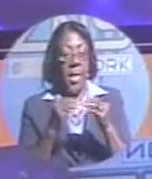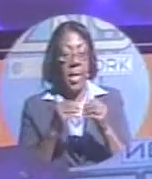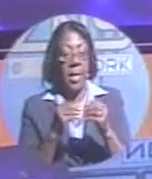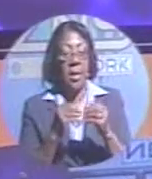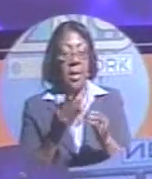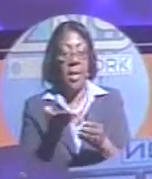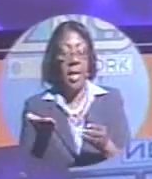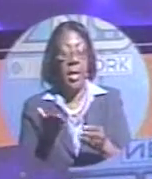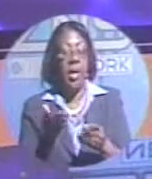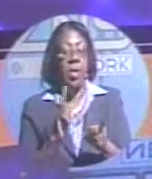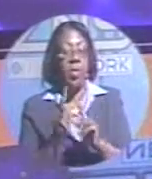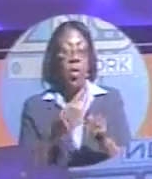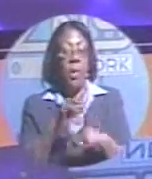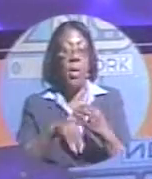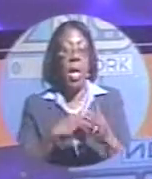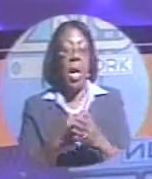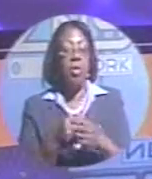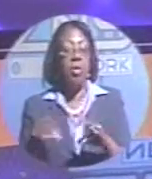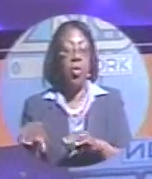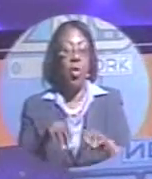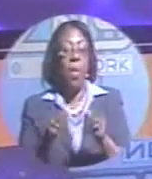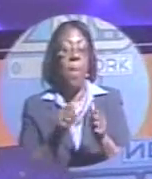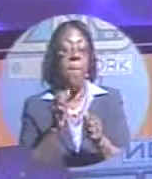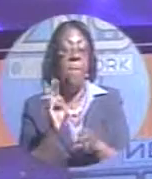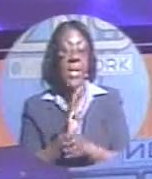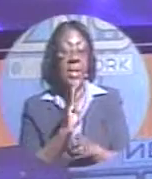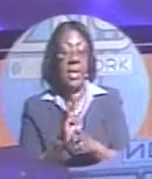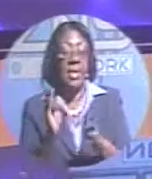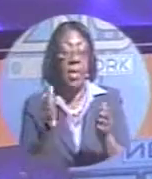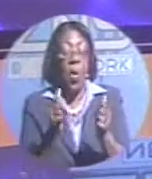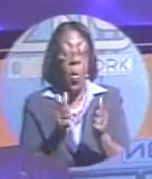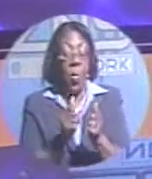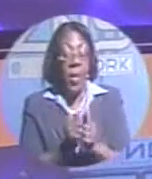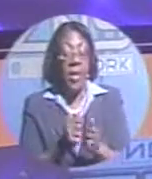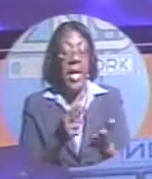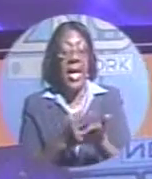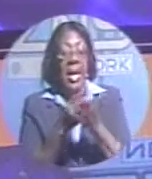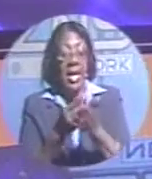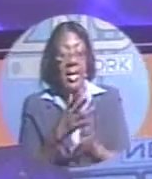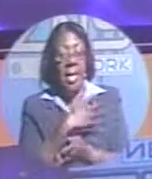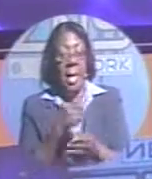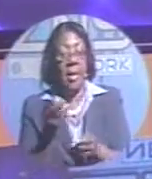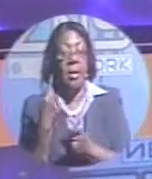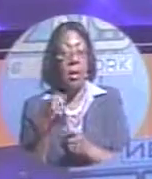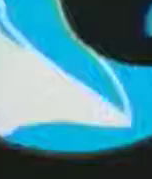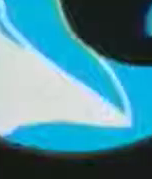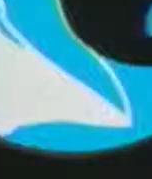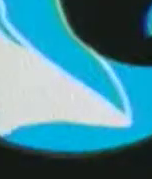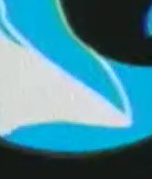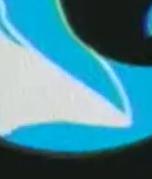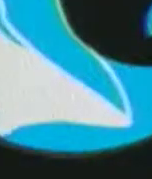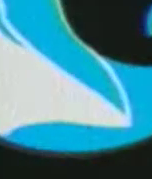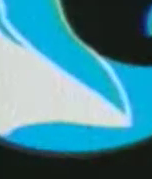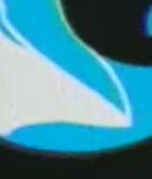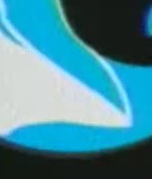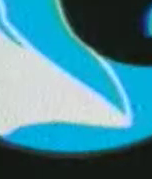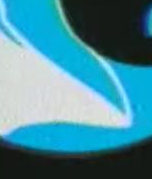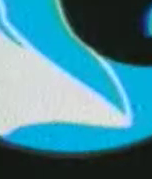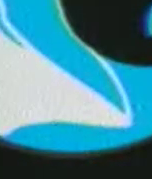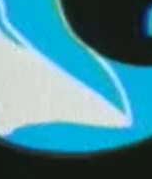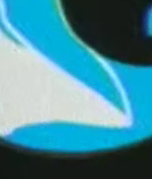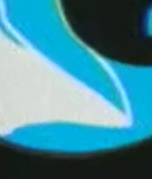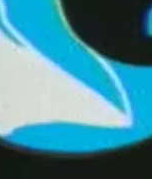As Cyan Thompson reports, the mission is being hailed as an ideal opportunity for both countries. The Bahamas Chamber